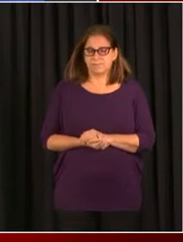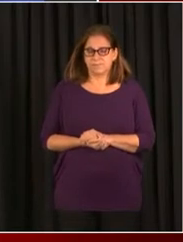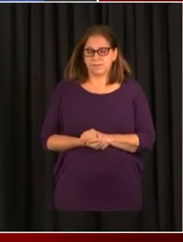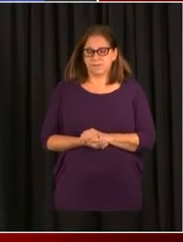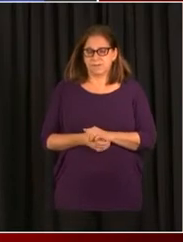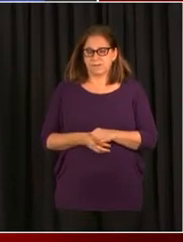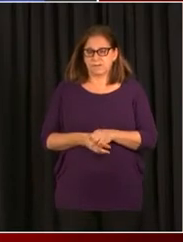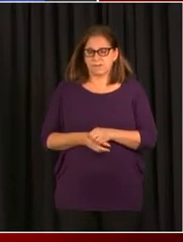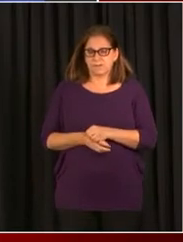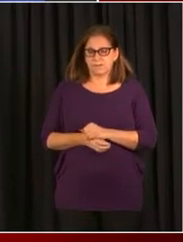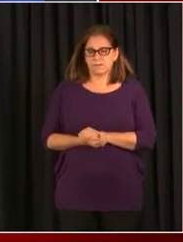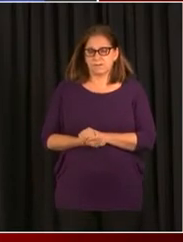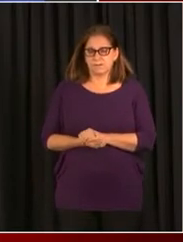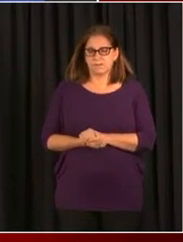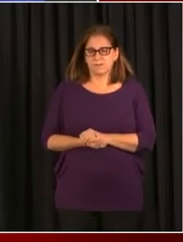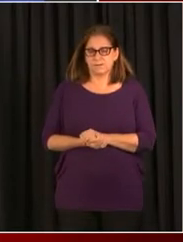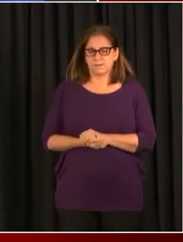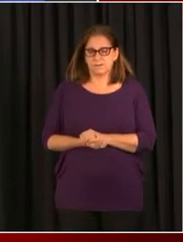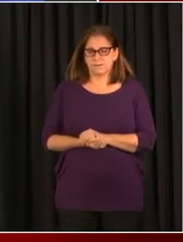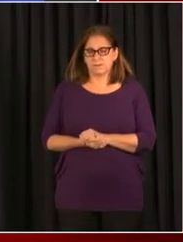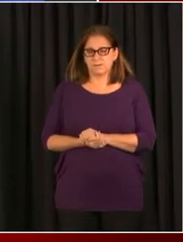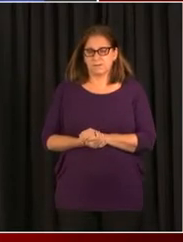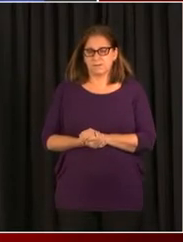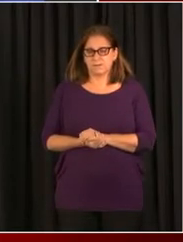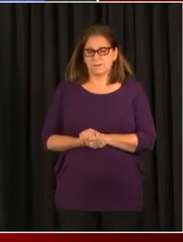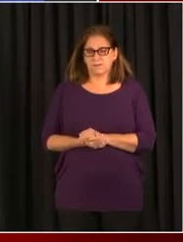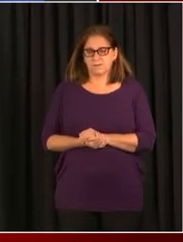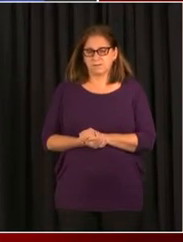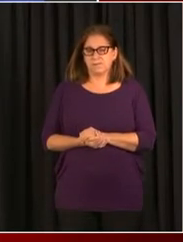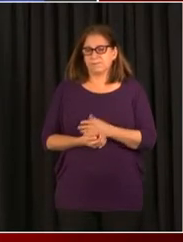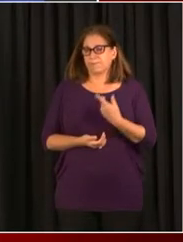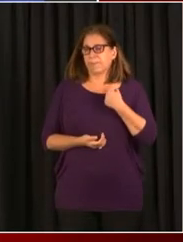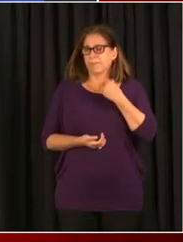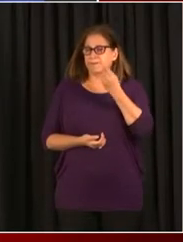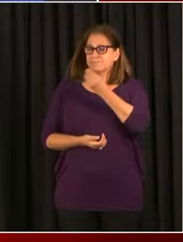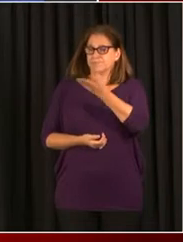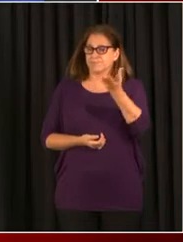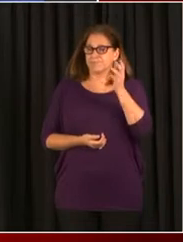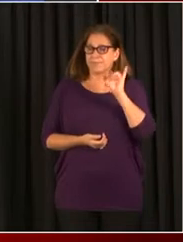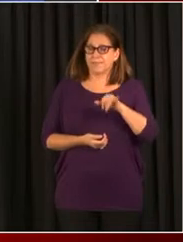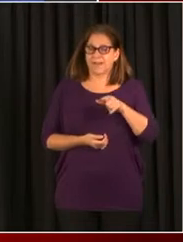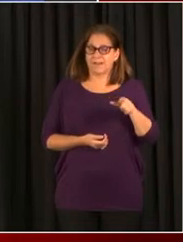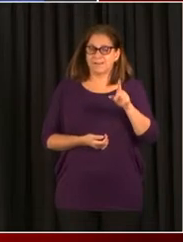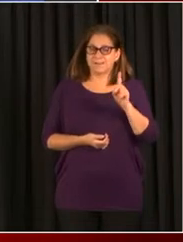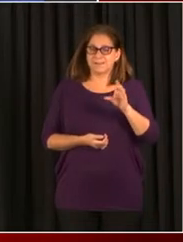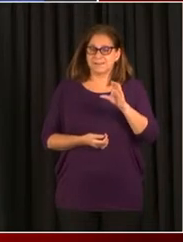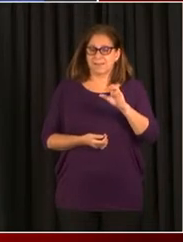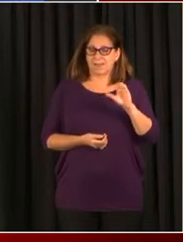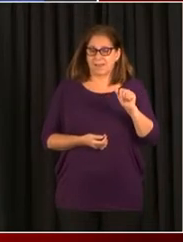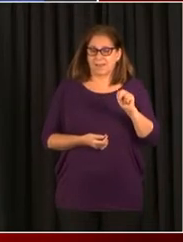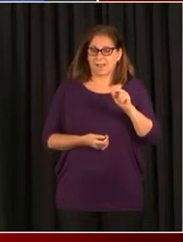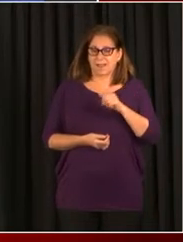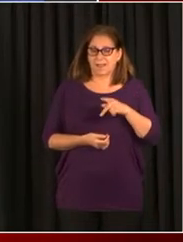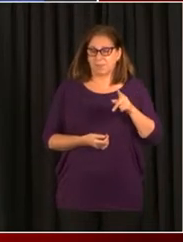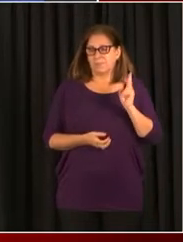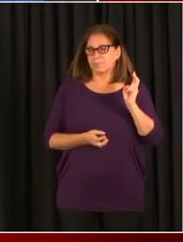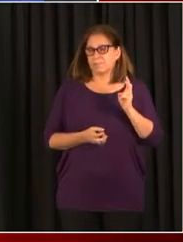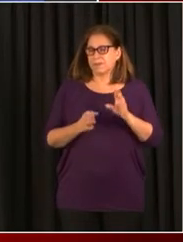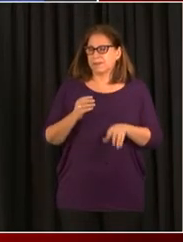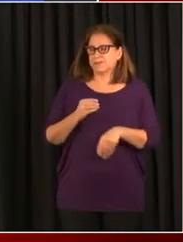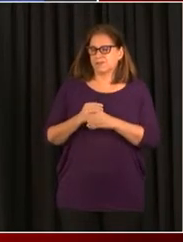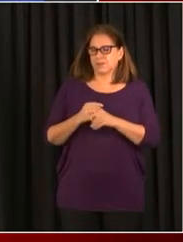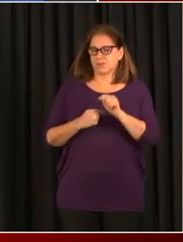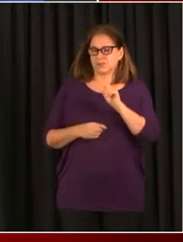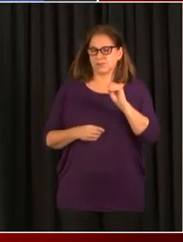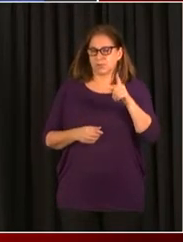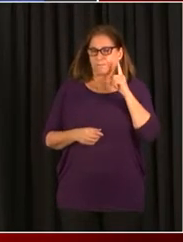additional tool in our toolkit to support contact tracing activity. It does not replace the contact tracing that we